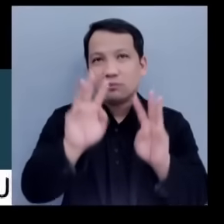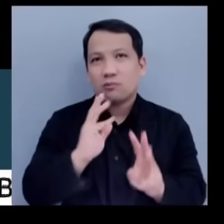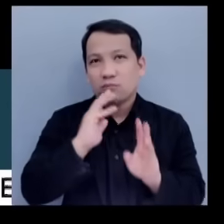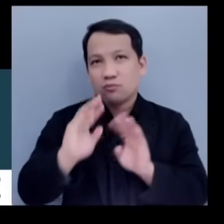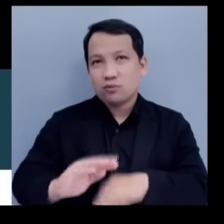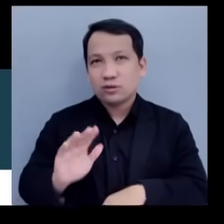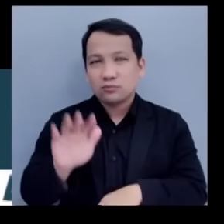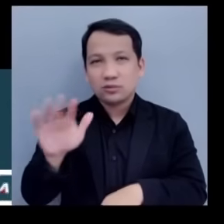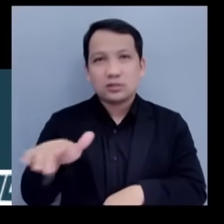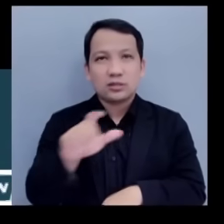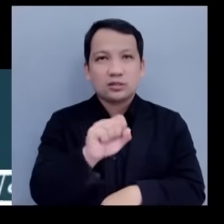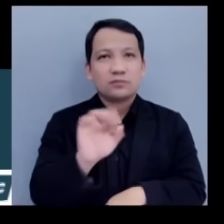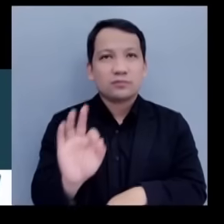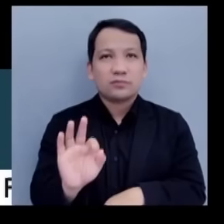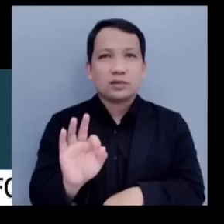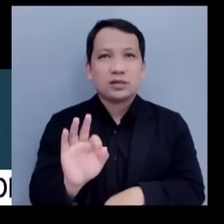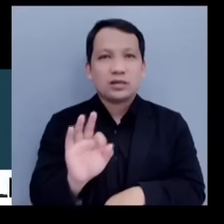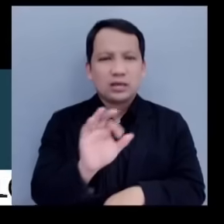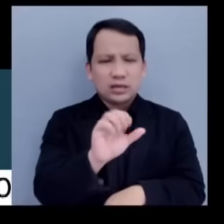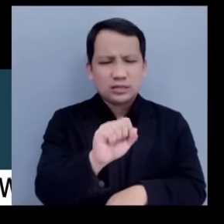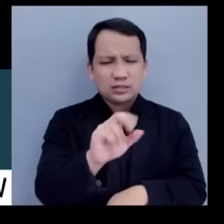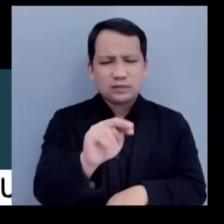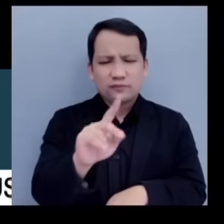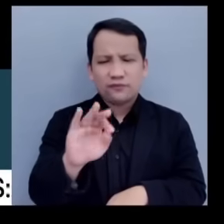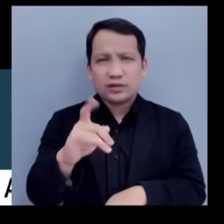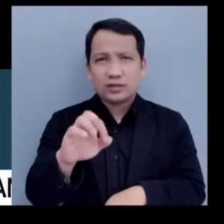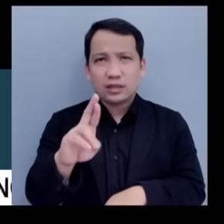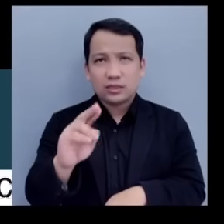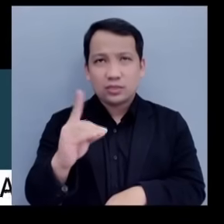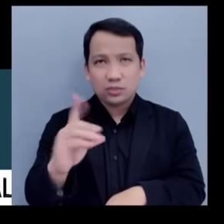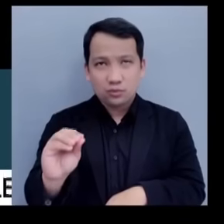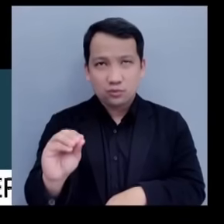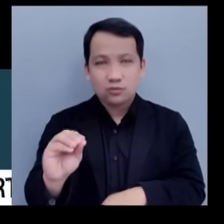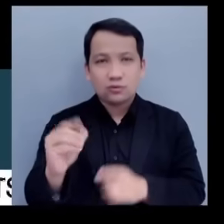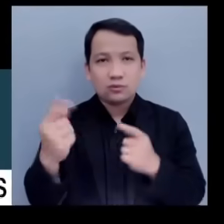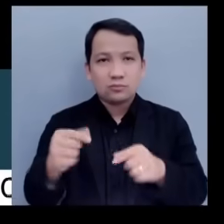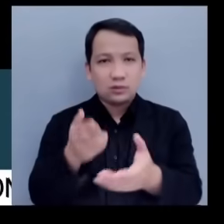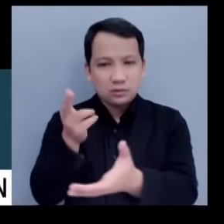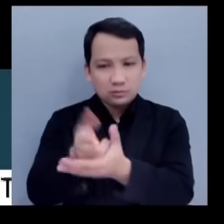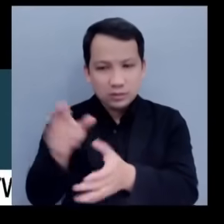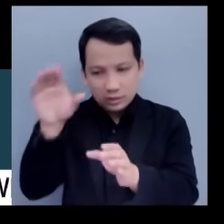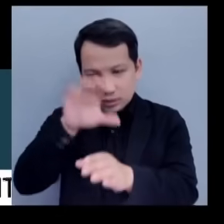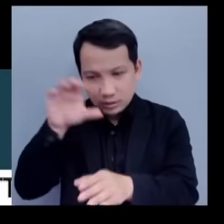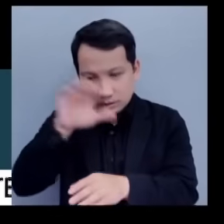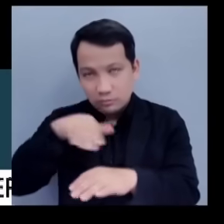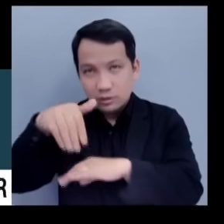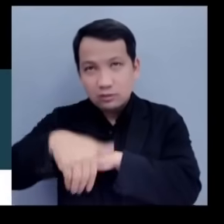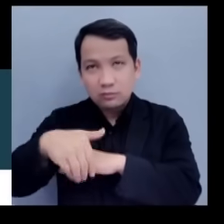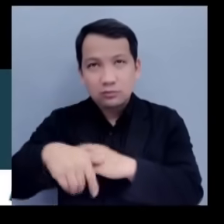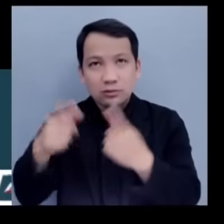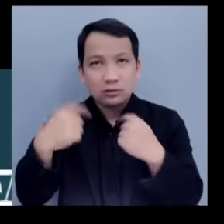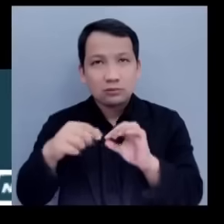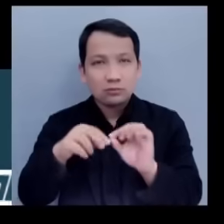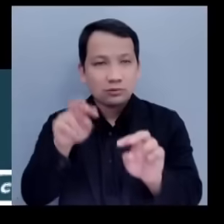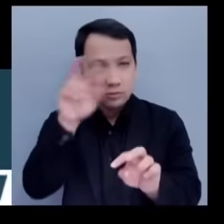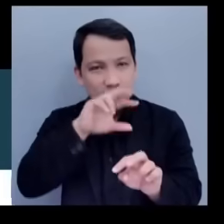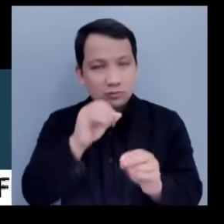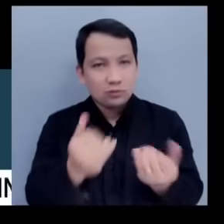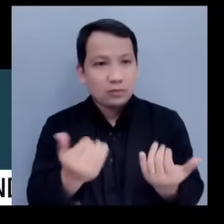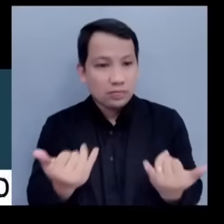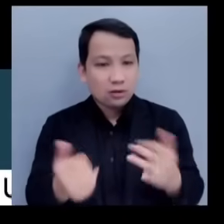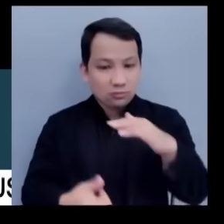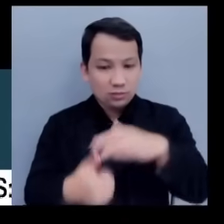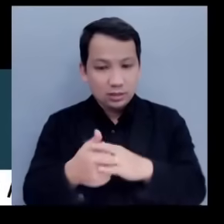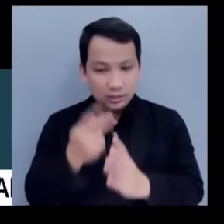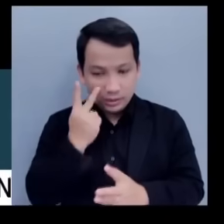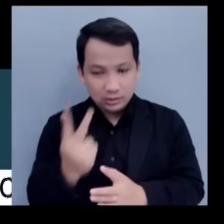San Fernando. They were declared missing last night, and after a search and rescue operation, their cadavers were found early this morning by members